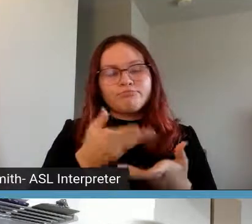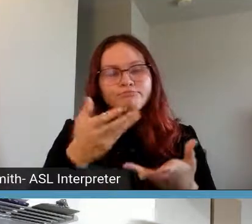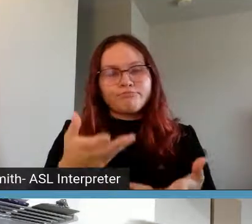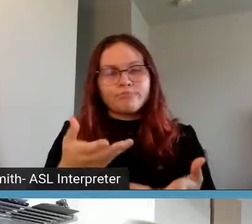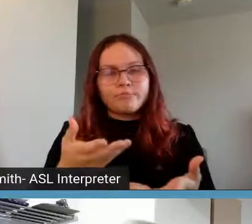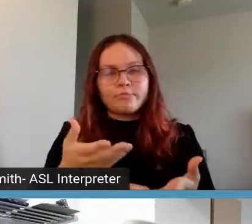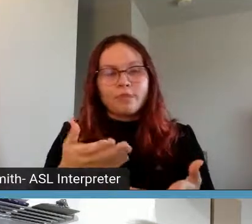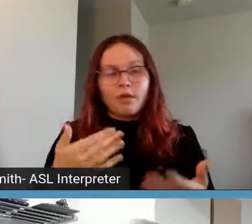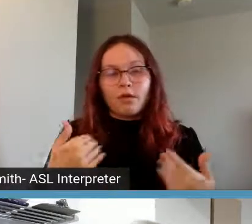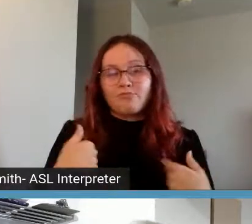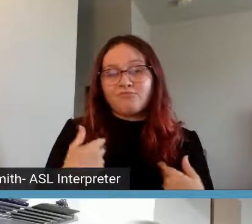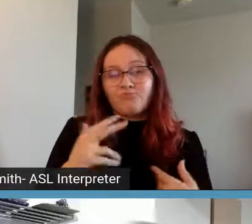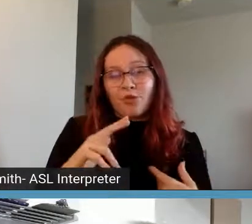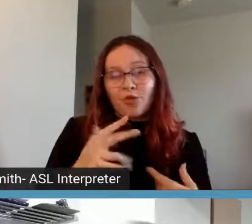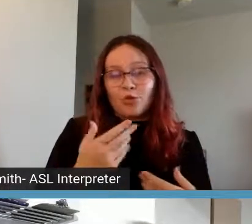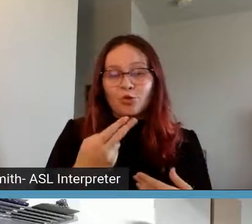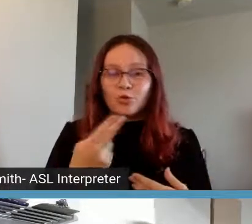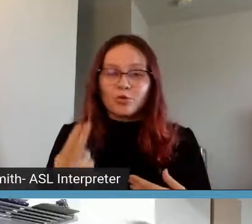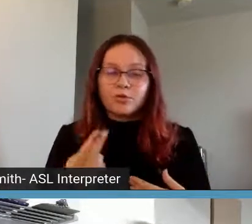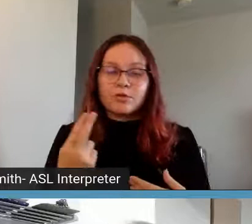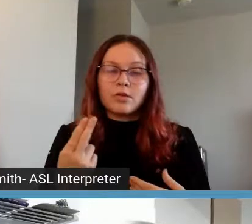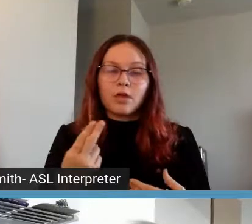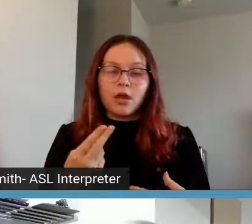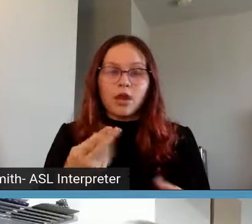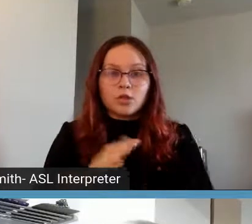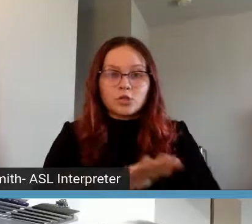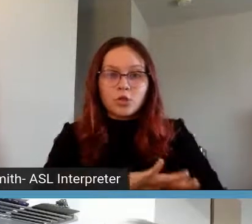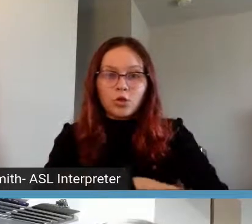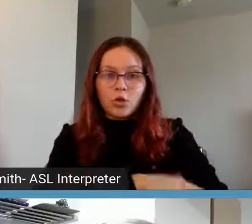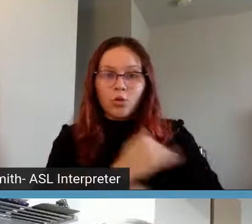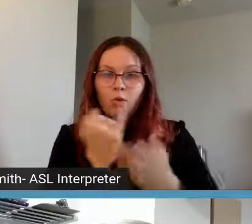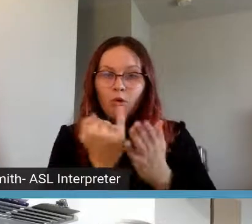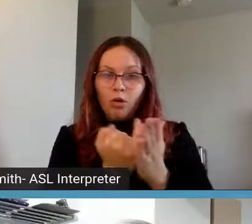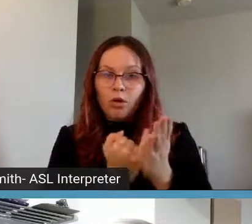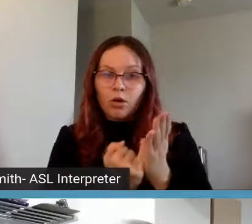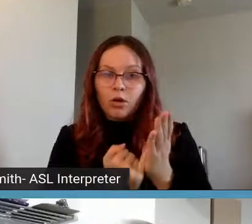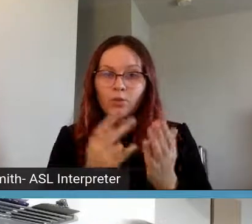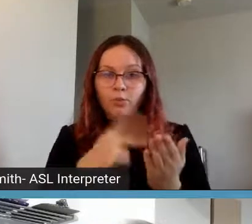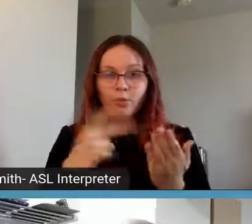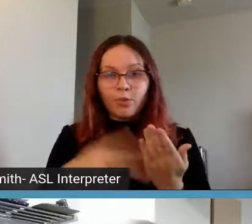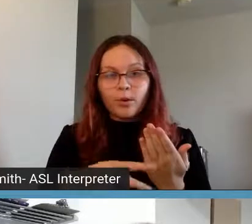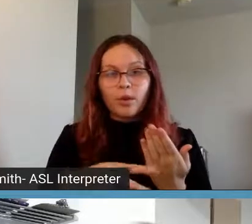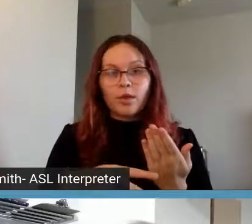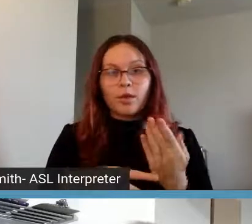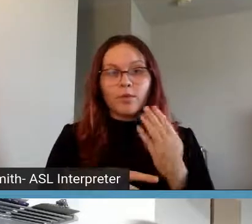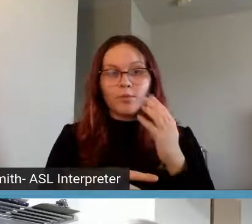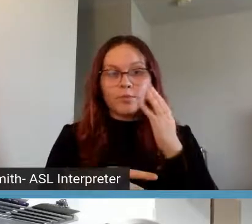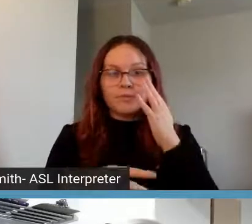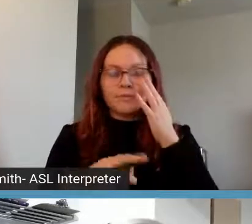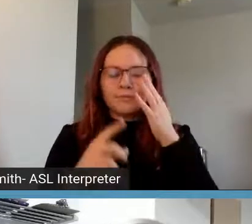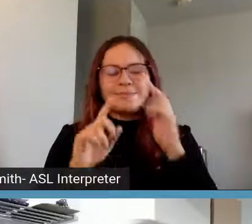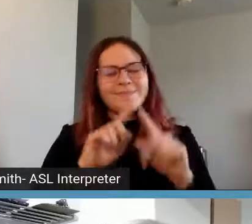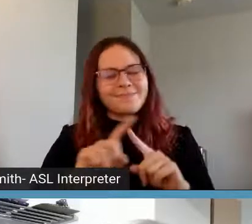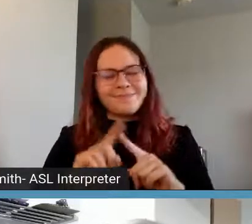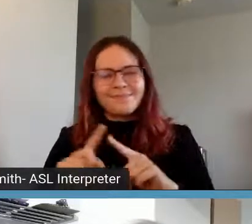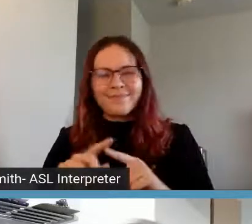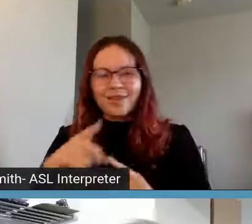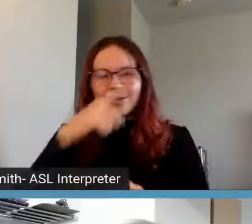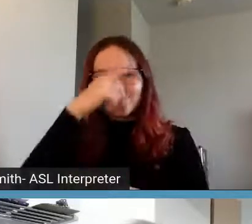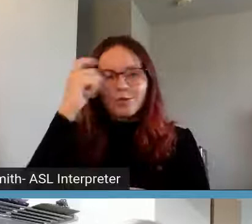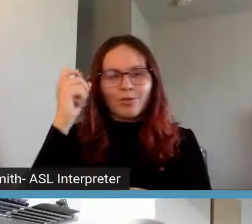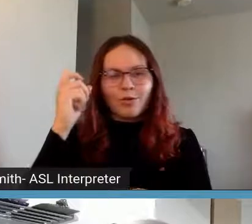We transitioned our artist talks to online. We have all sorts of things. Our summer art